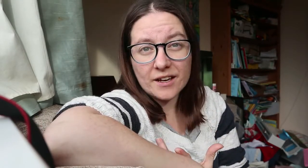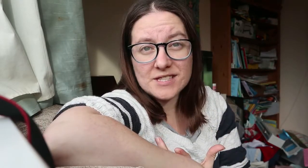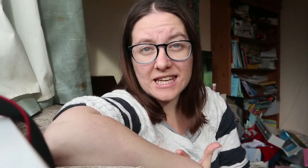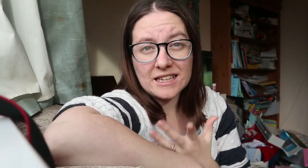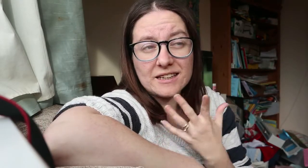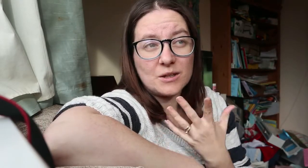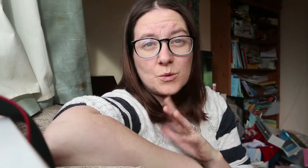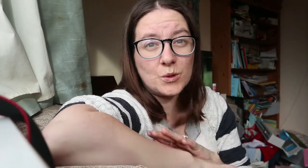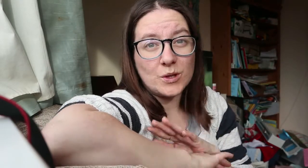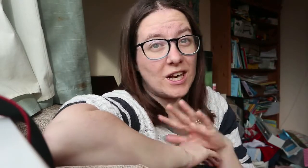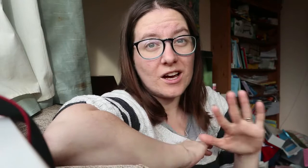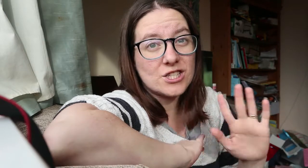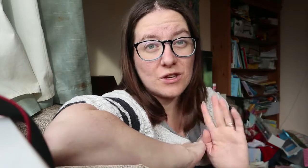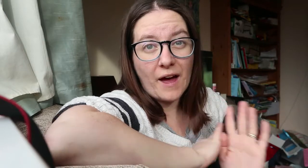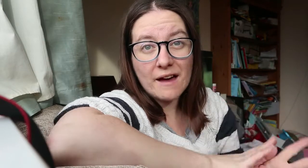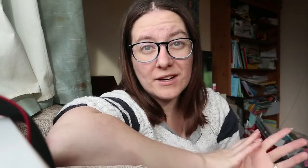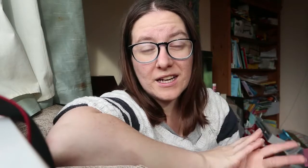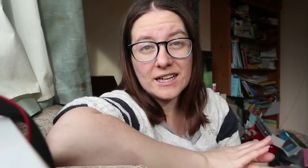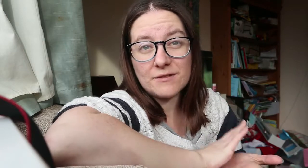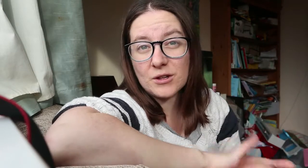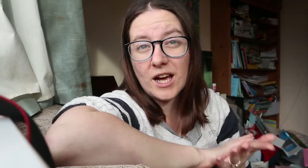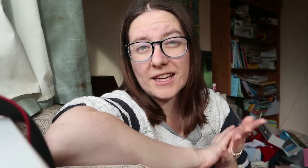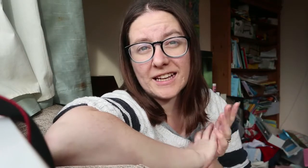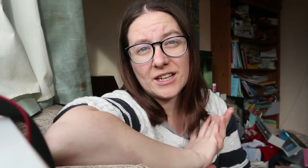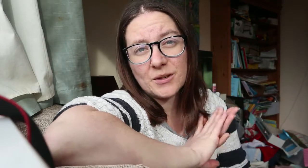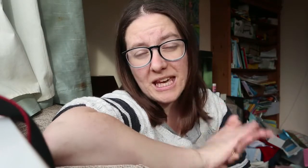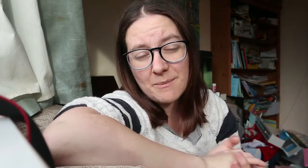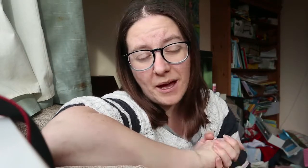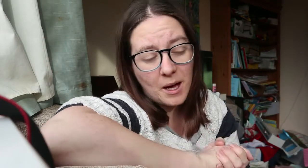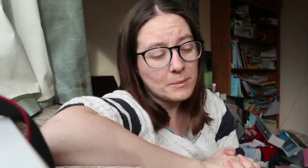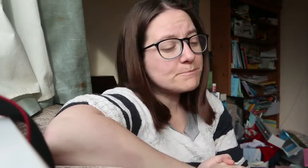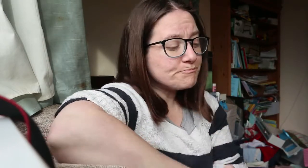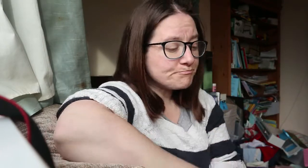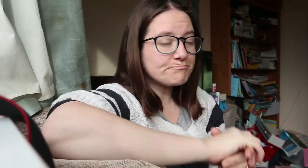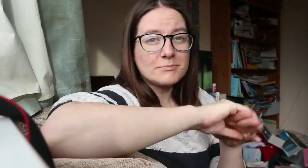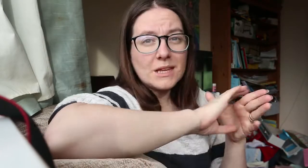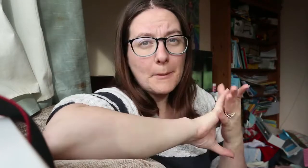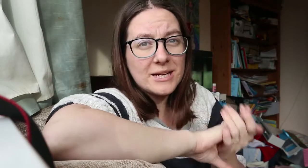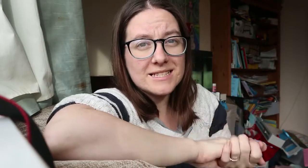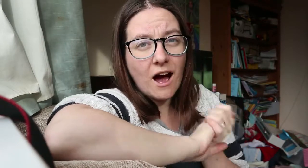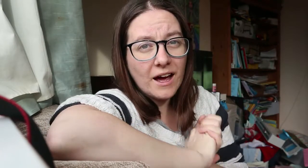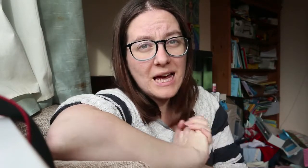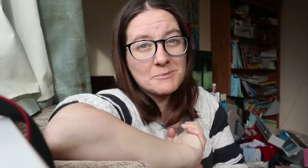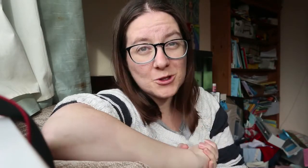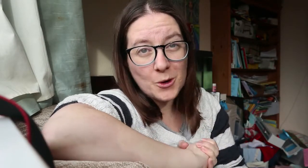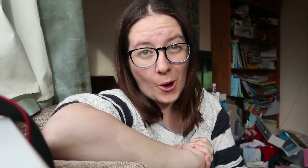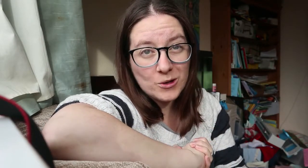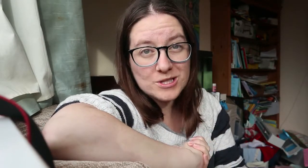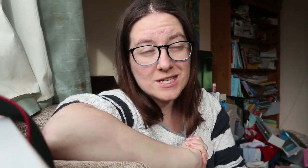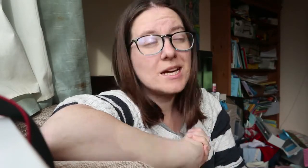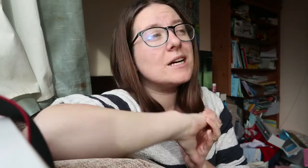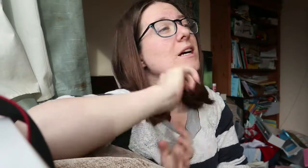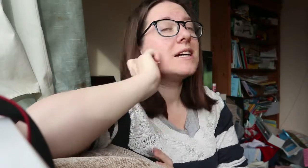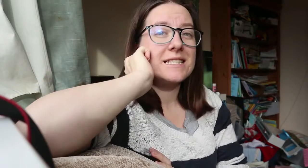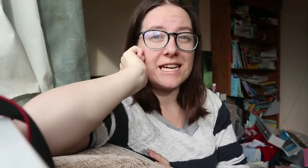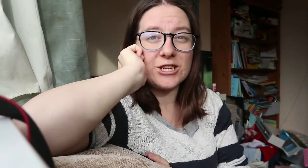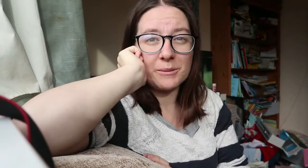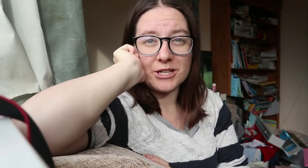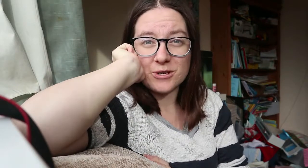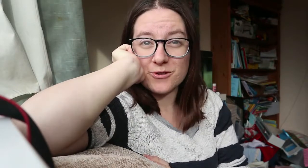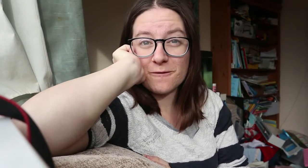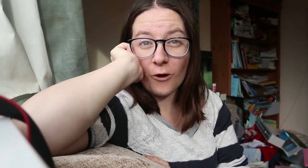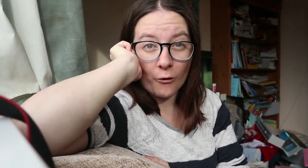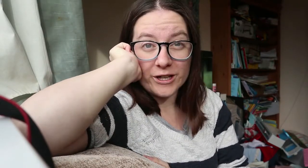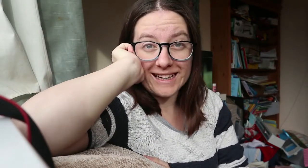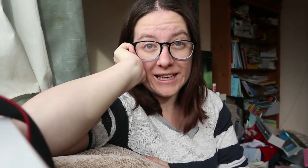I think it's a life skill that will last you forever if you learn it and then you keep it up. But I am not teaching